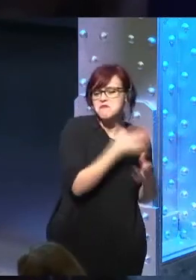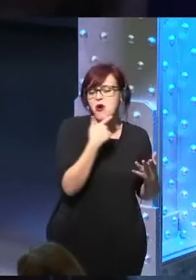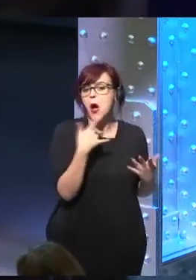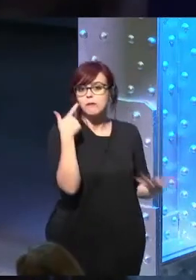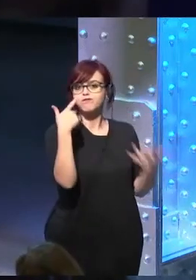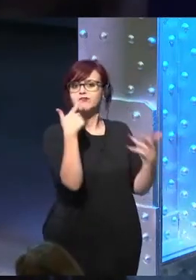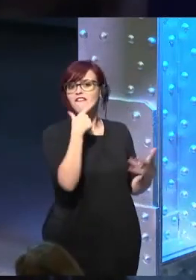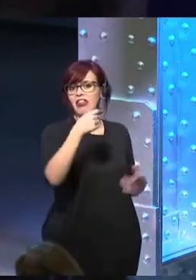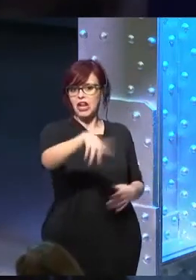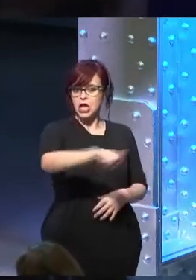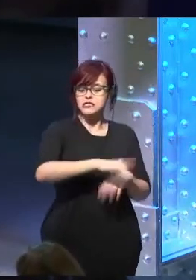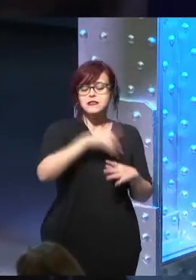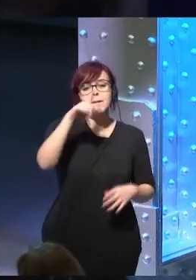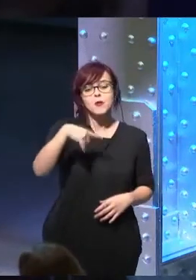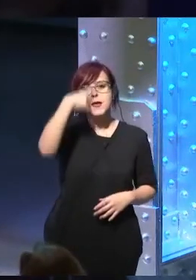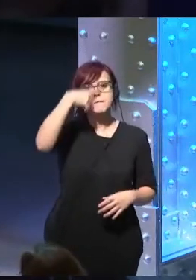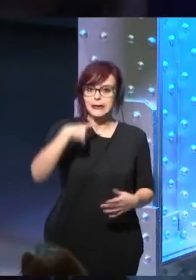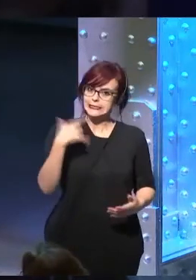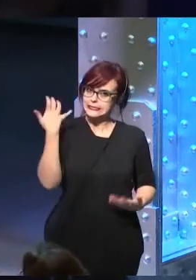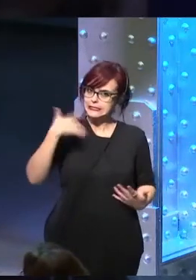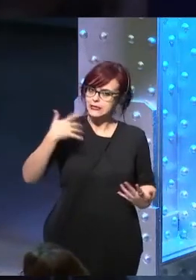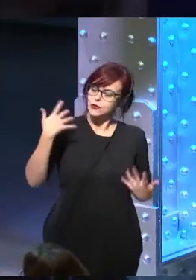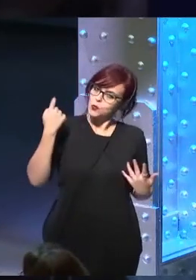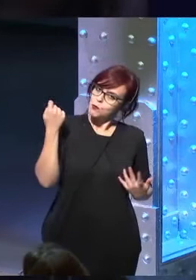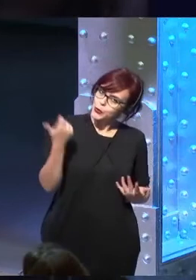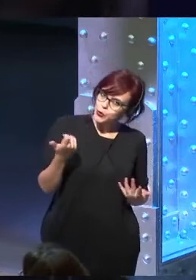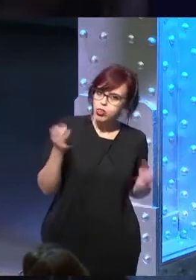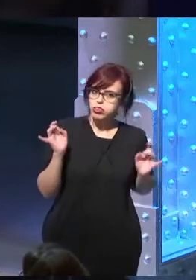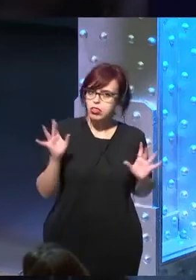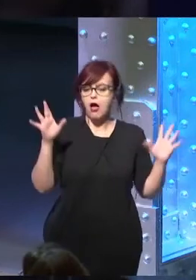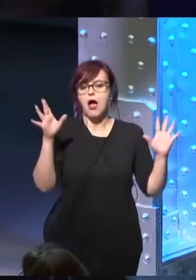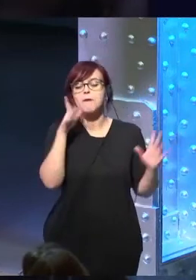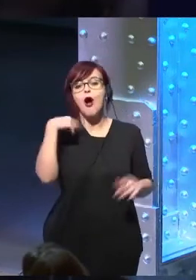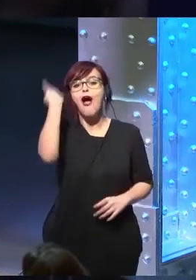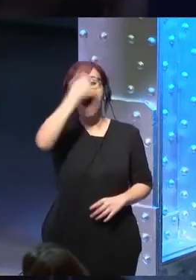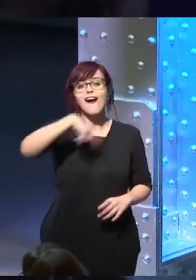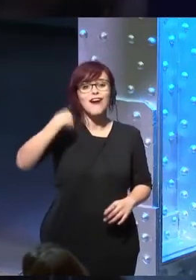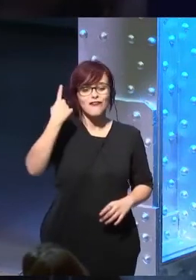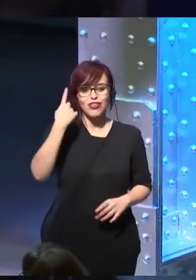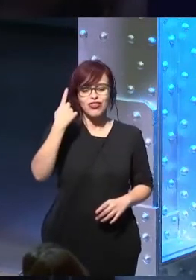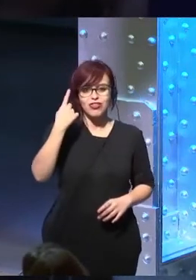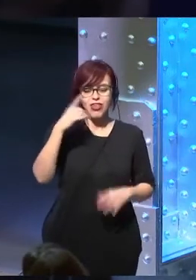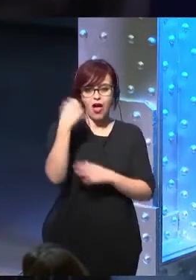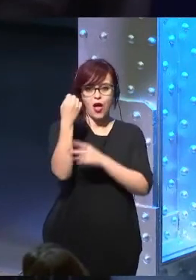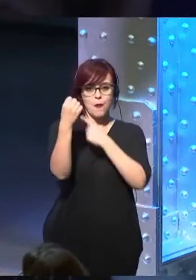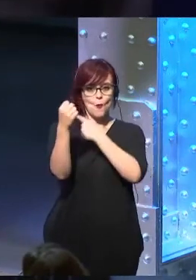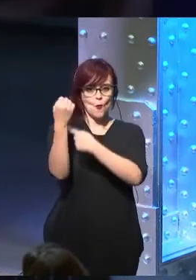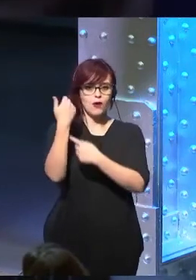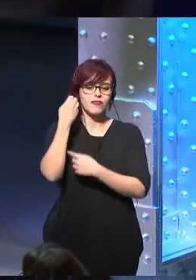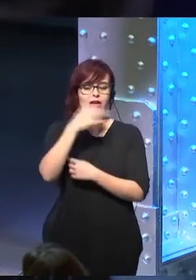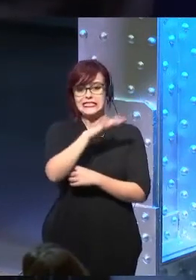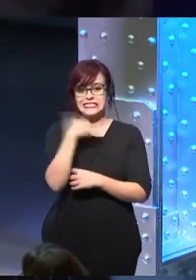controversial image later circulated of the bleeding, severed head of President Trump. But in that